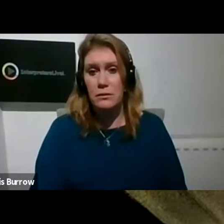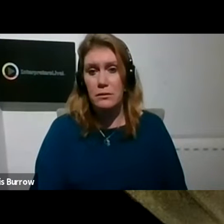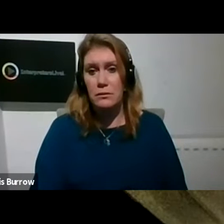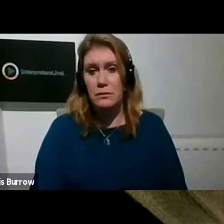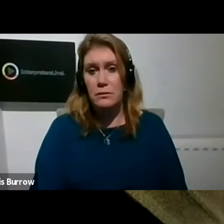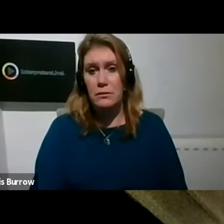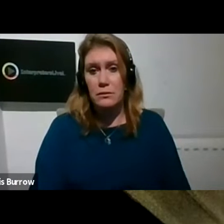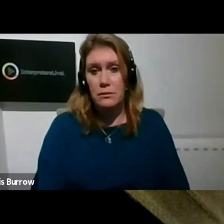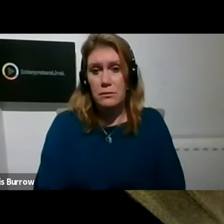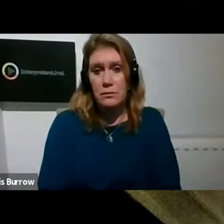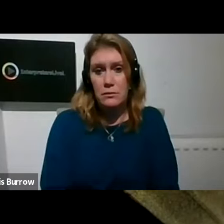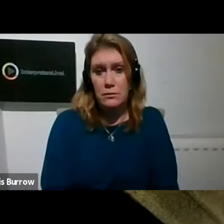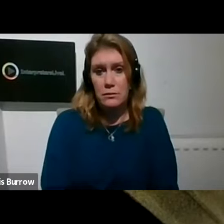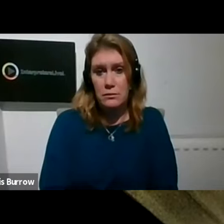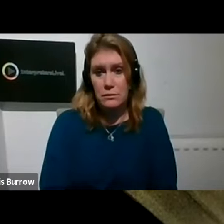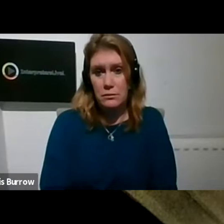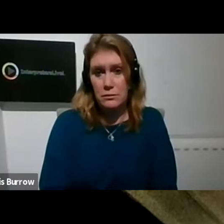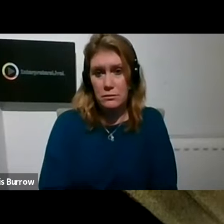and